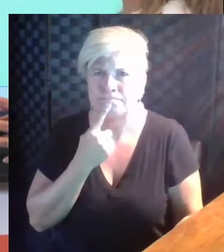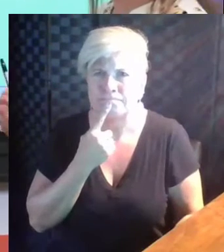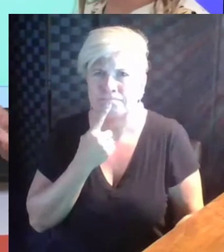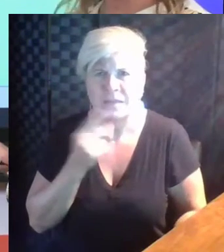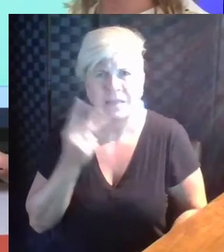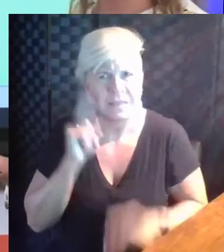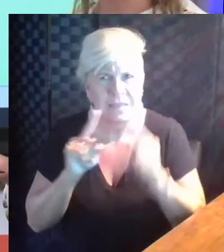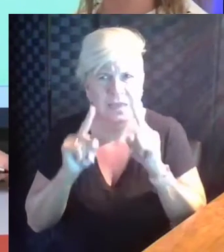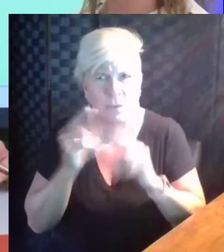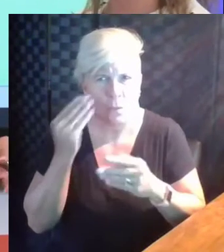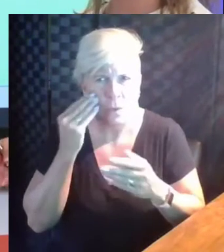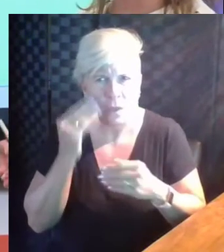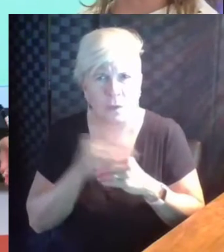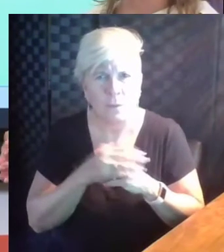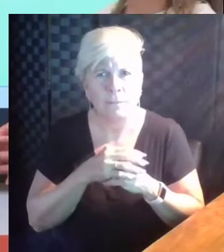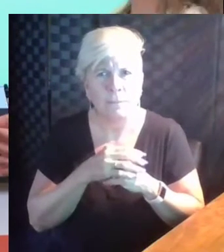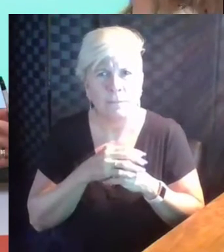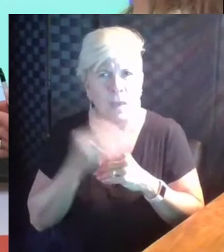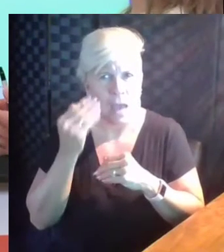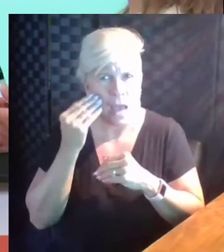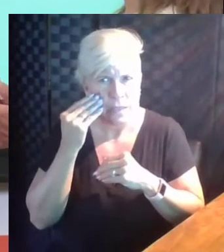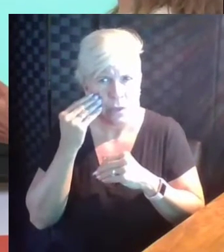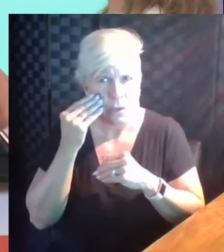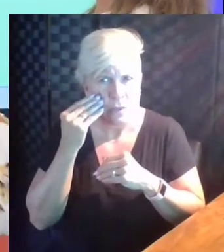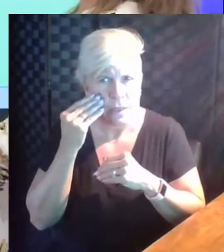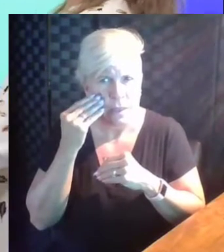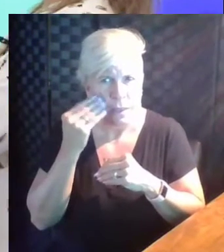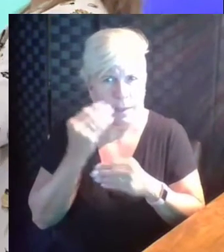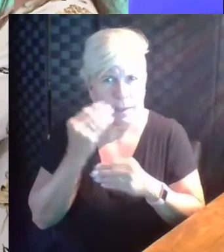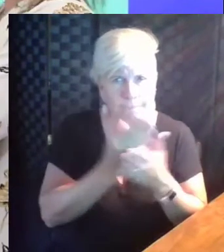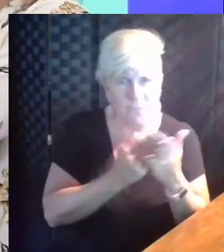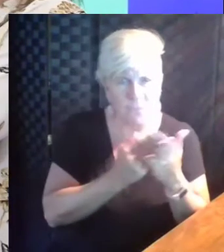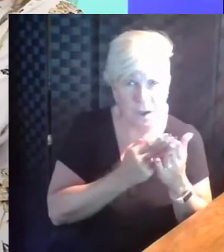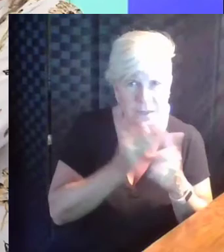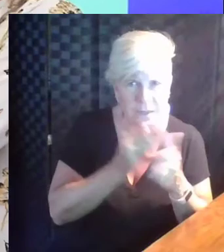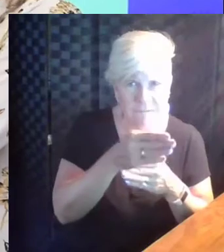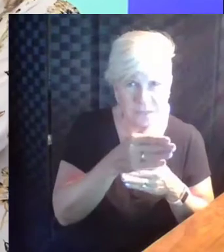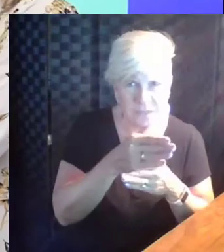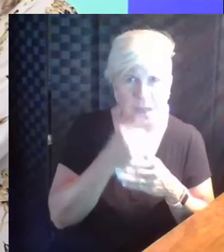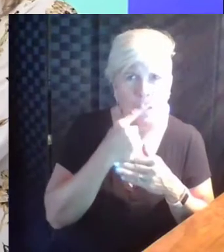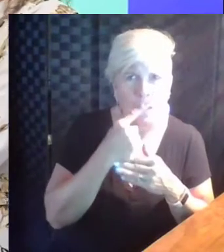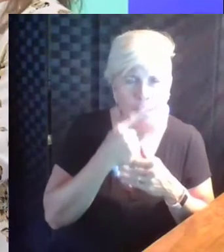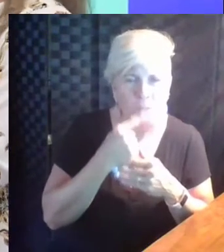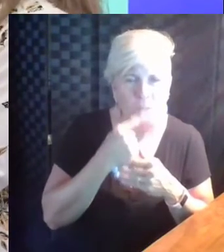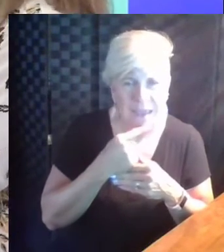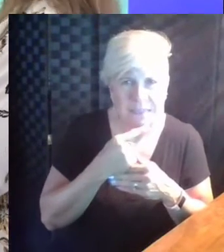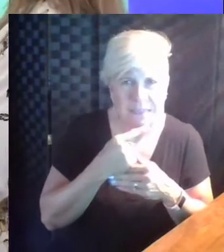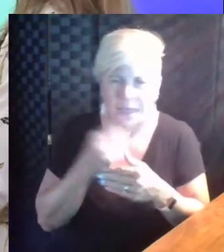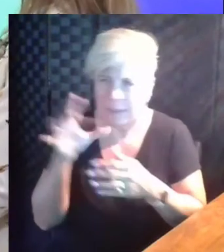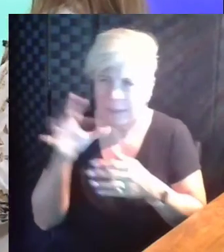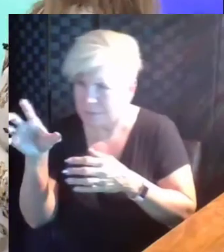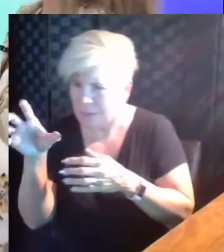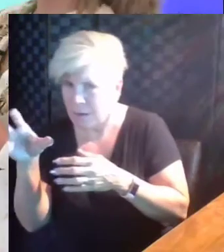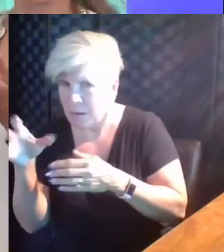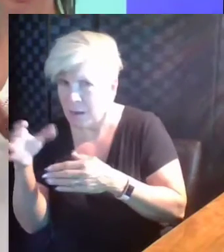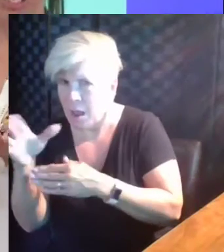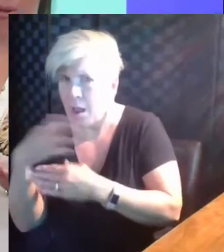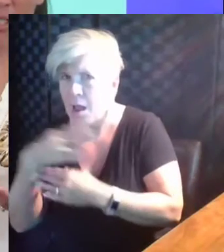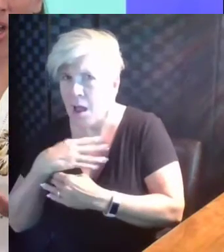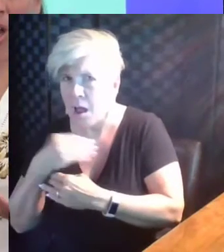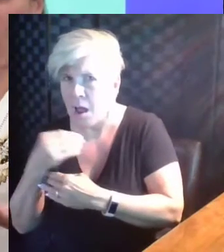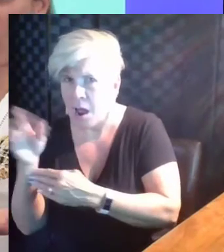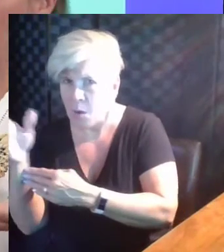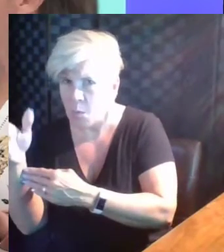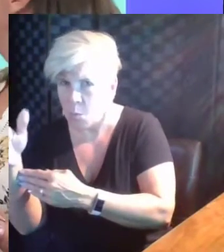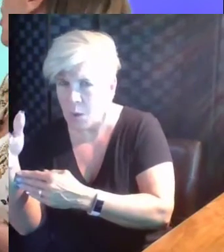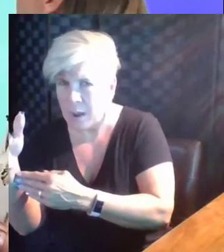Okay, well, let's think about what we know. I know that part of the minnows are red rosy minnows, and I know that part of the